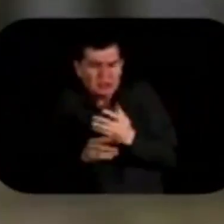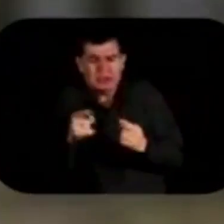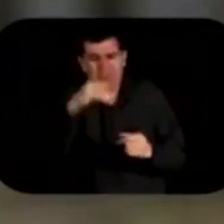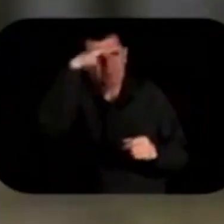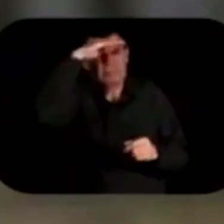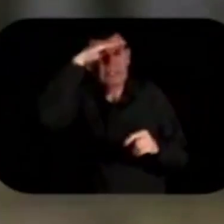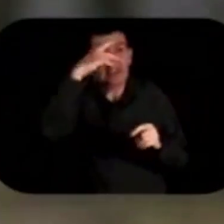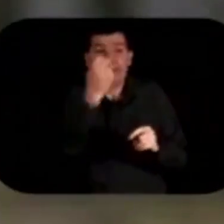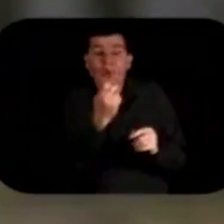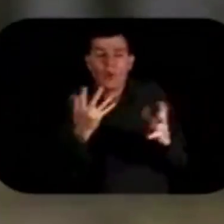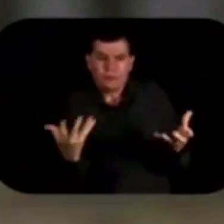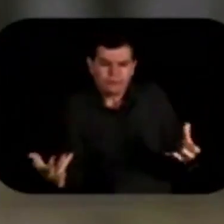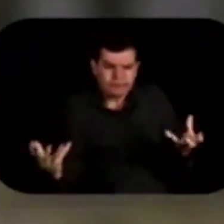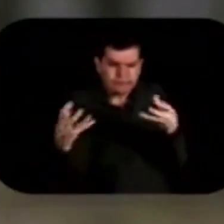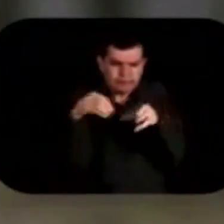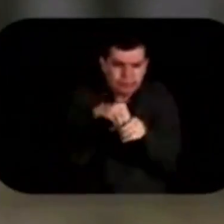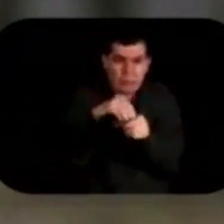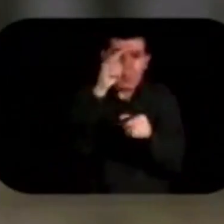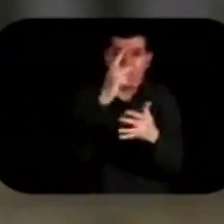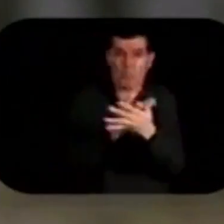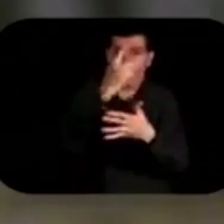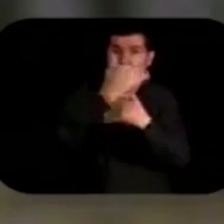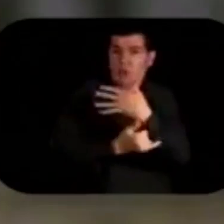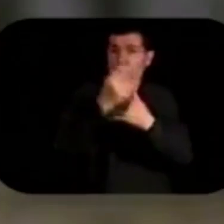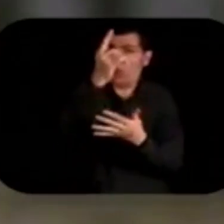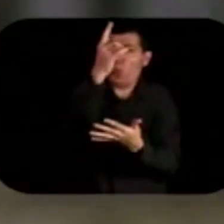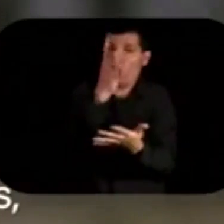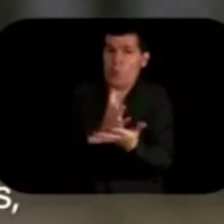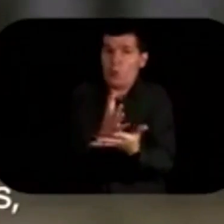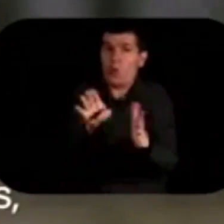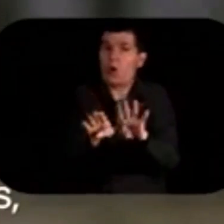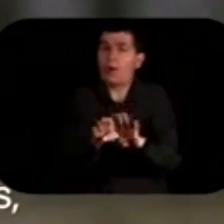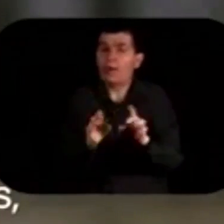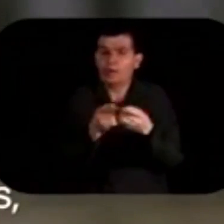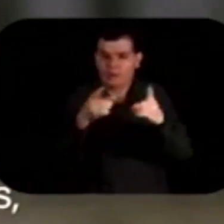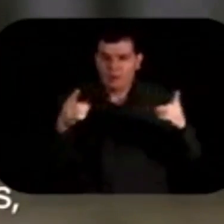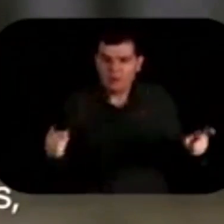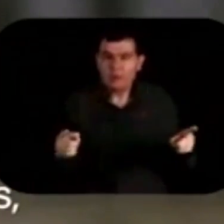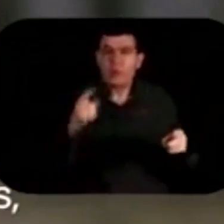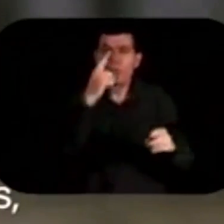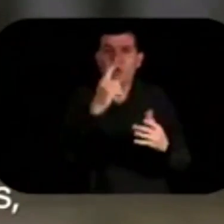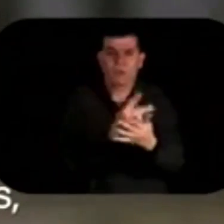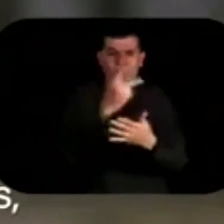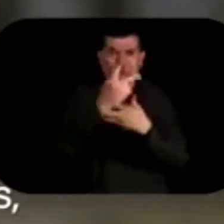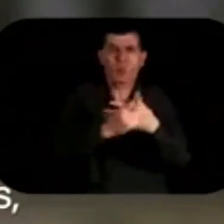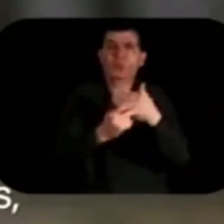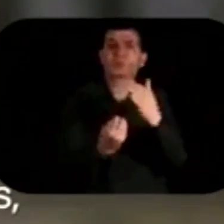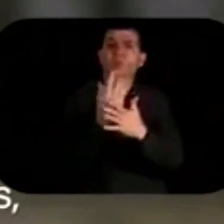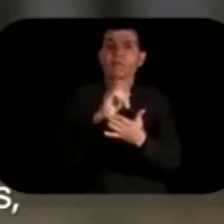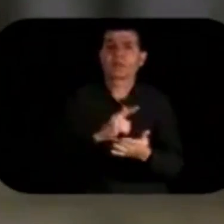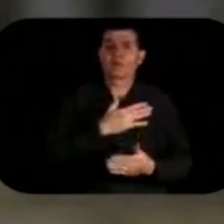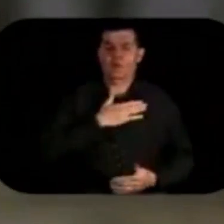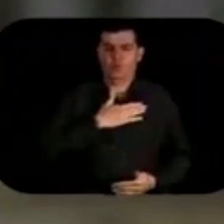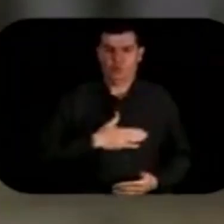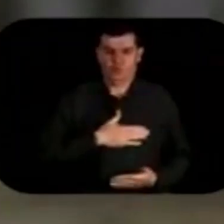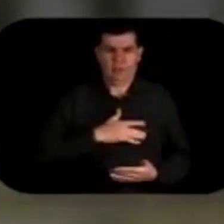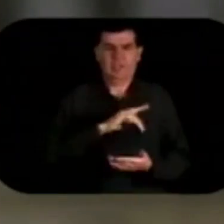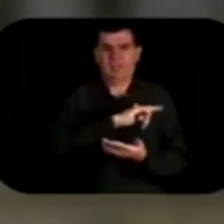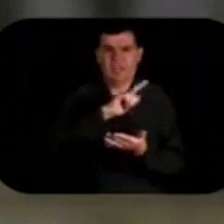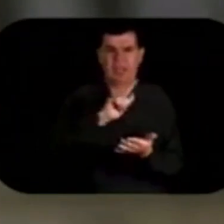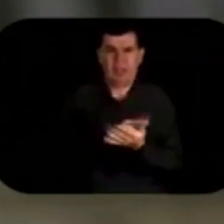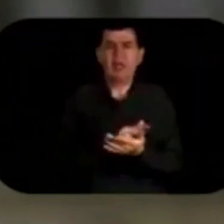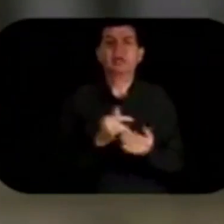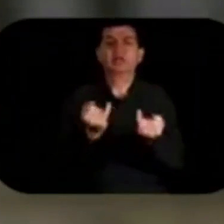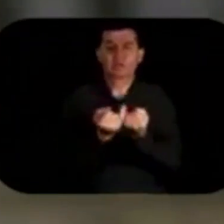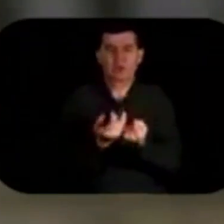lives. And that results in in a unique project which is directs itself to